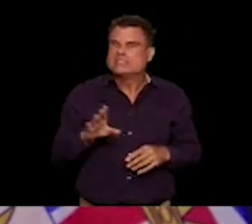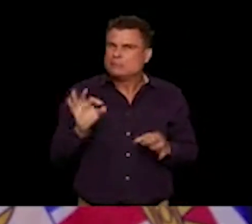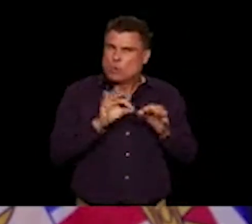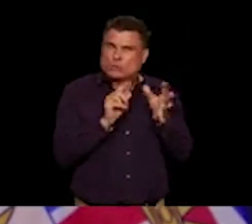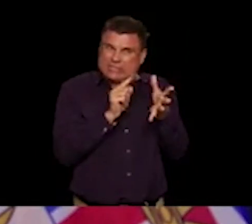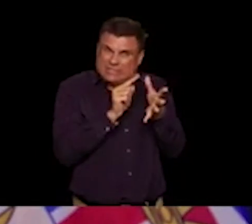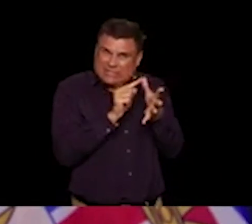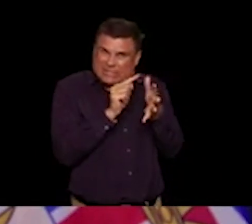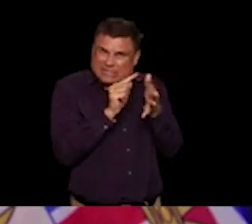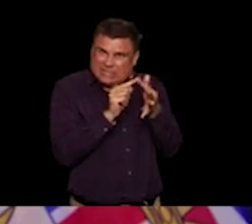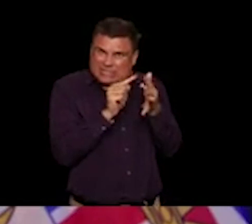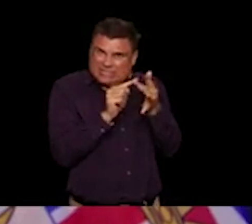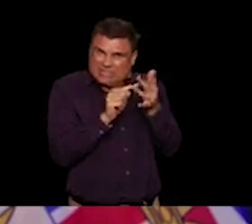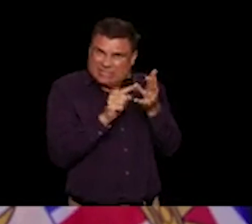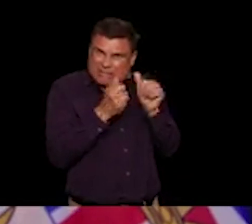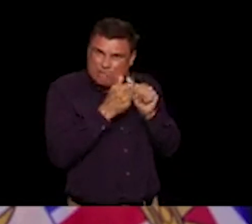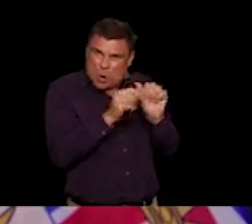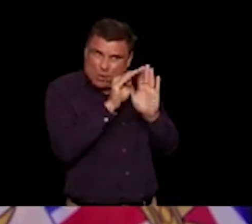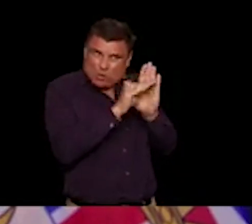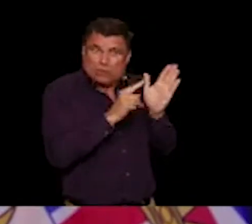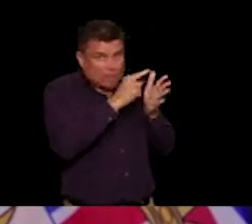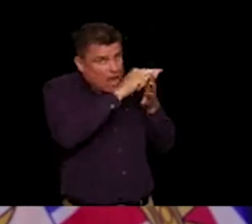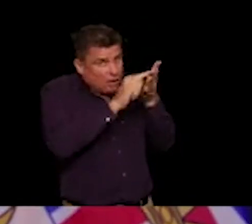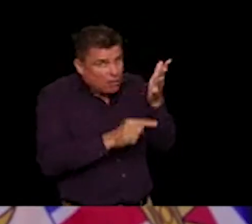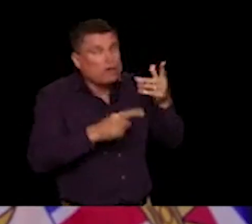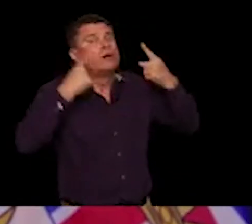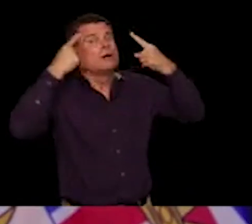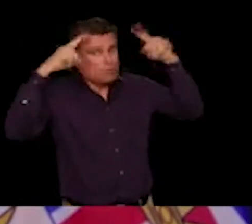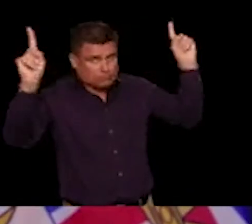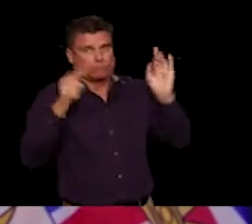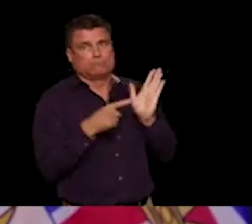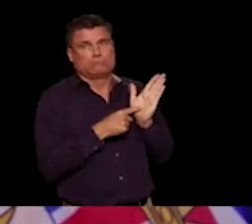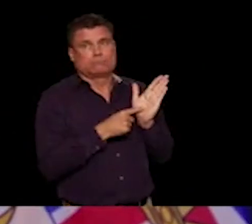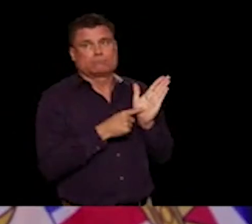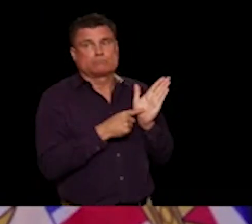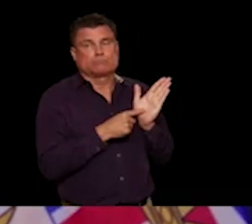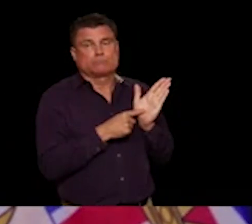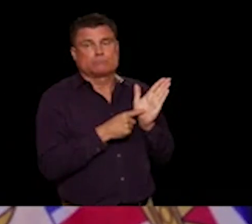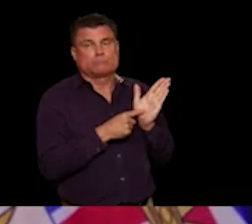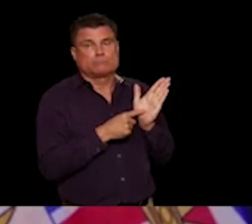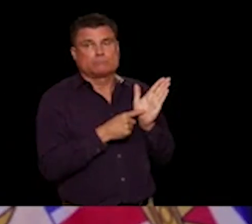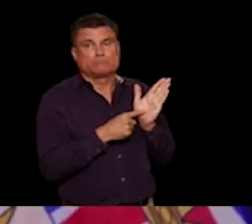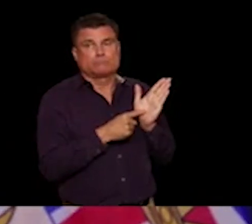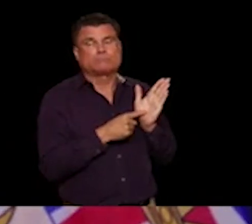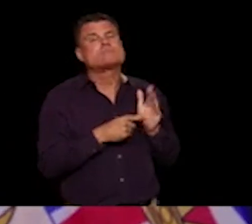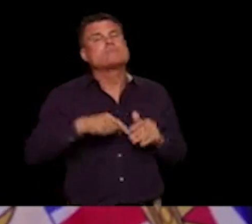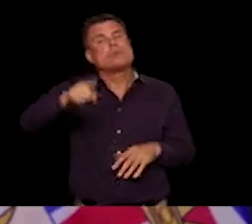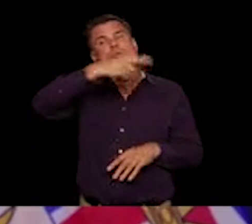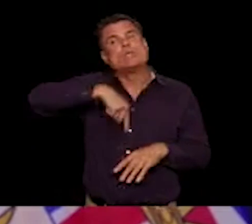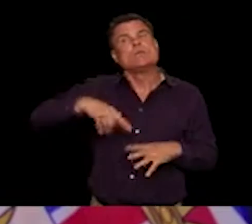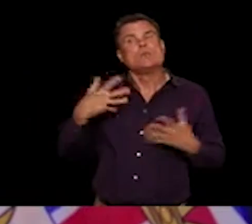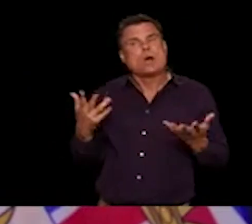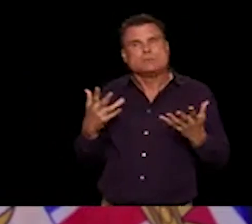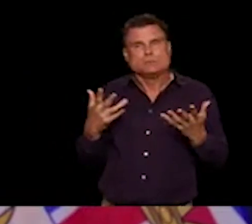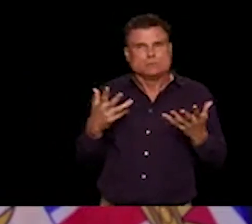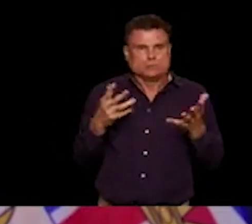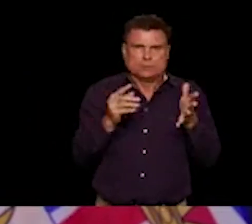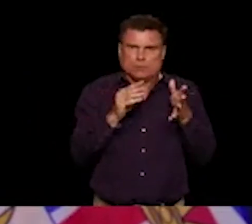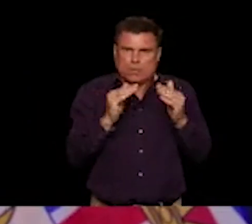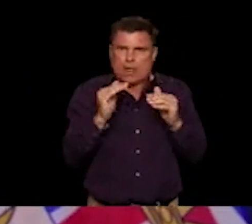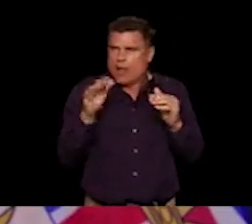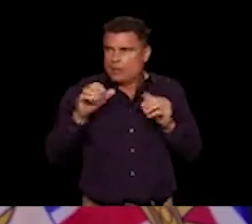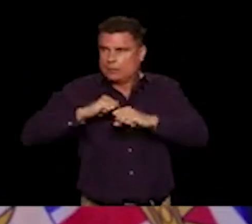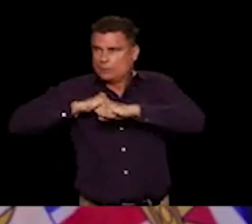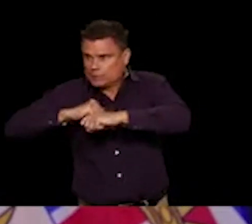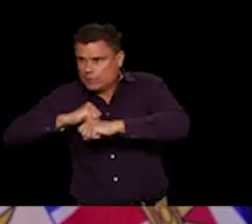contacts small works. We know that in settings like schools that are very controlled, we can put in place layers